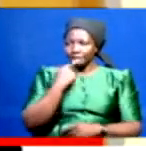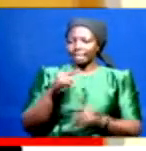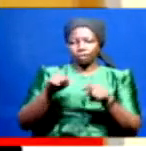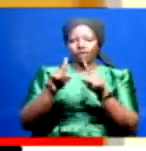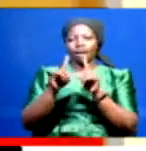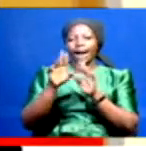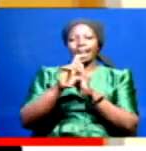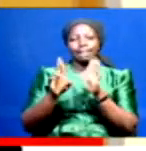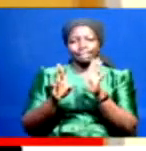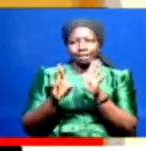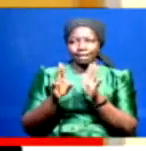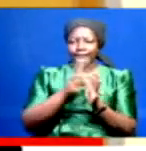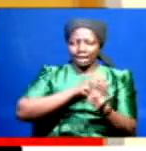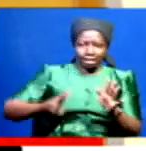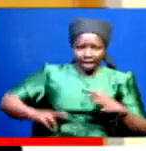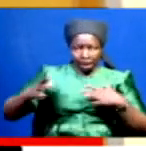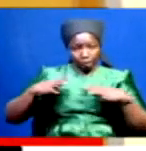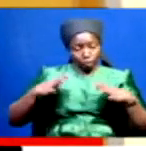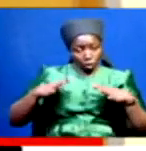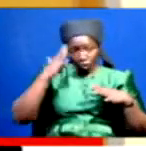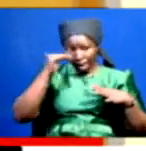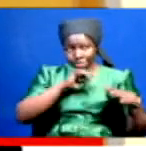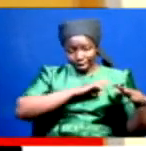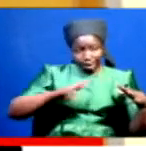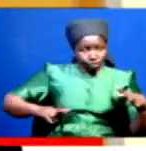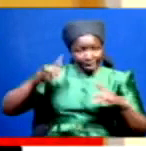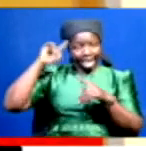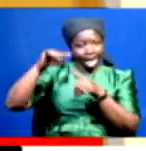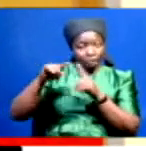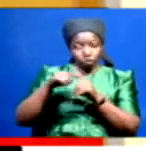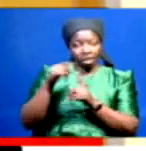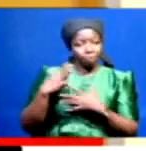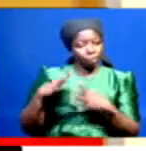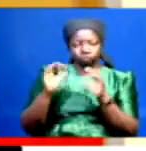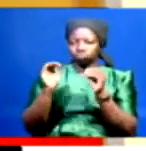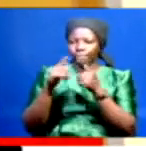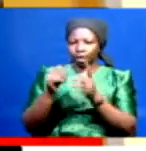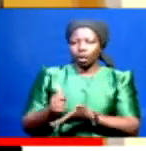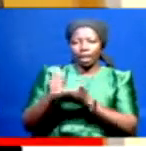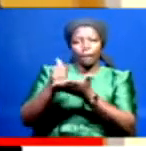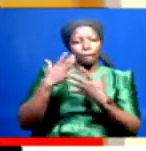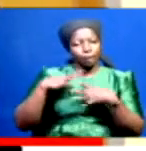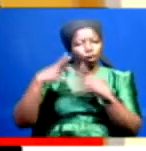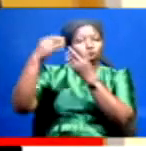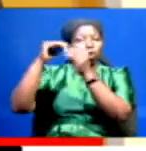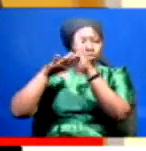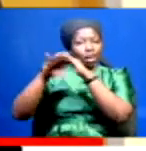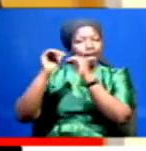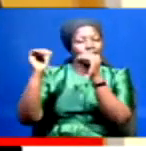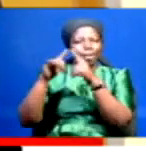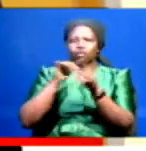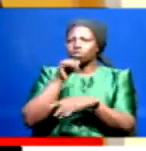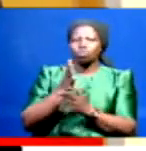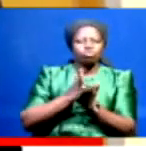because religion is not meant to kill people. Religion is supposed to help people get to heaven, but not get to heaven through death or